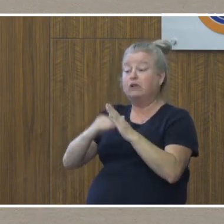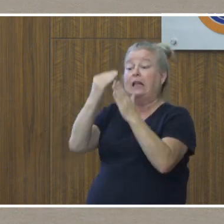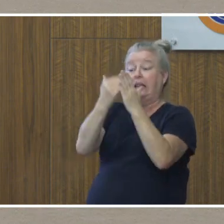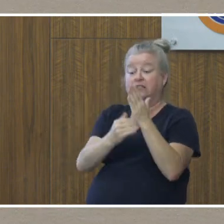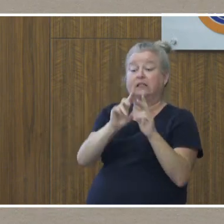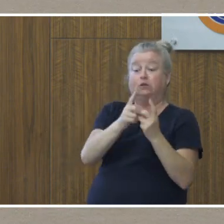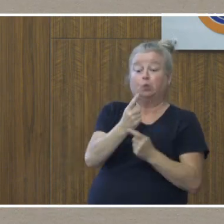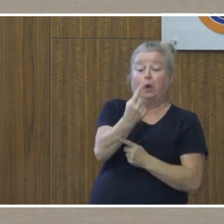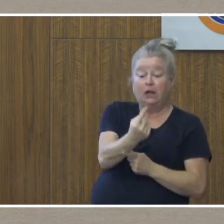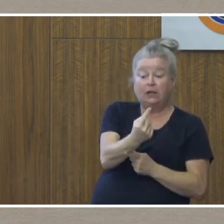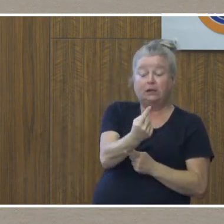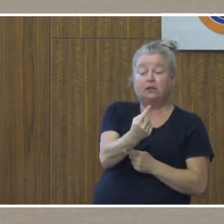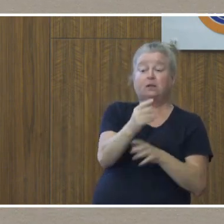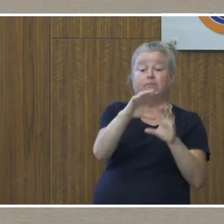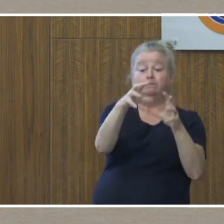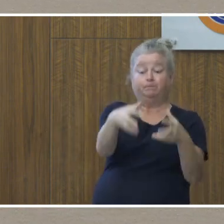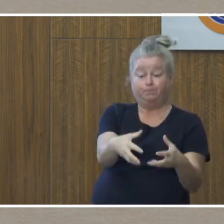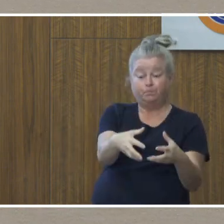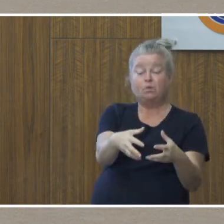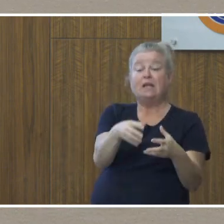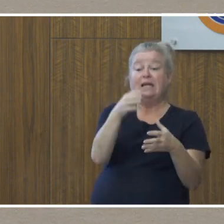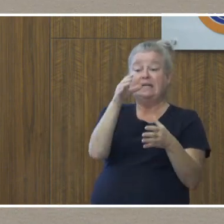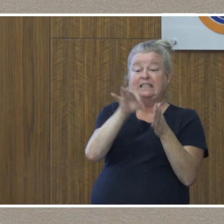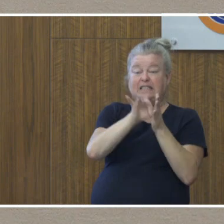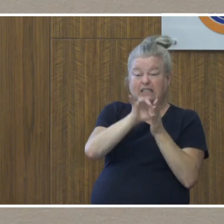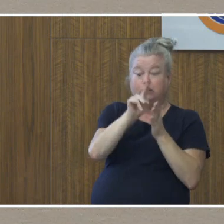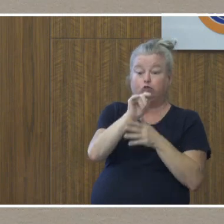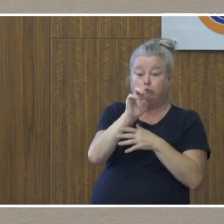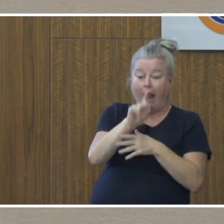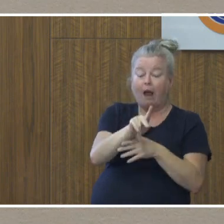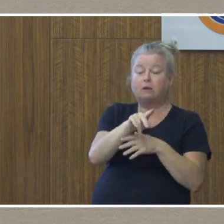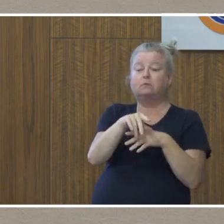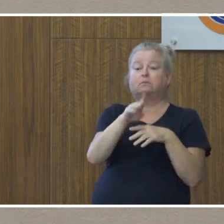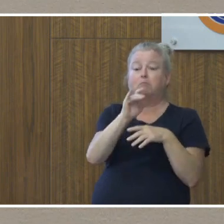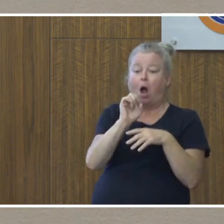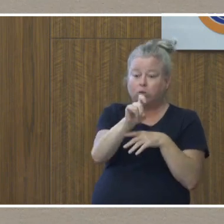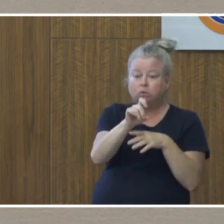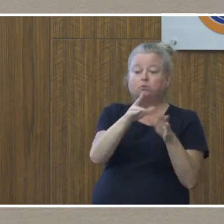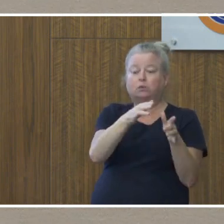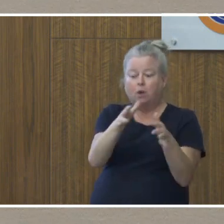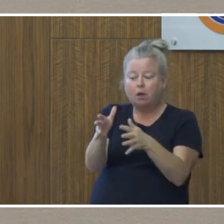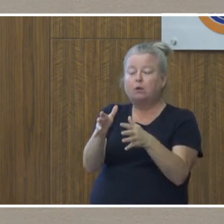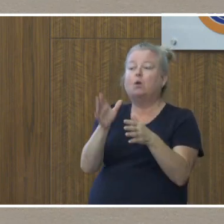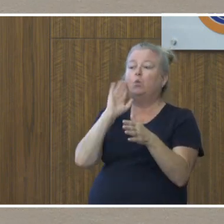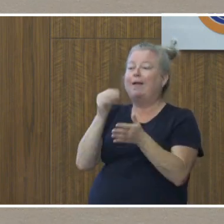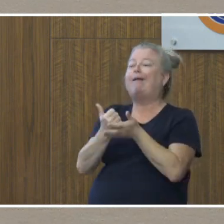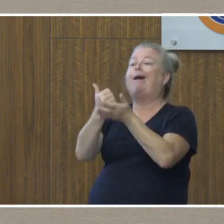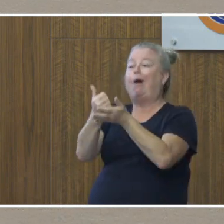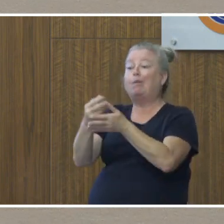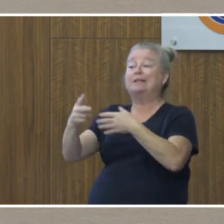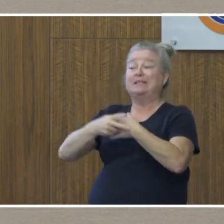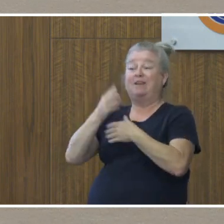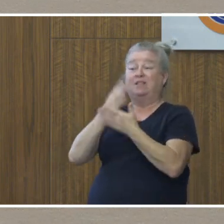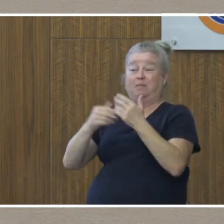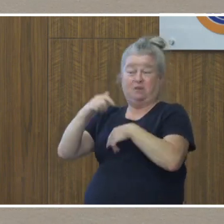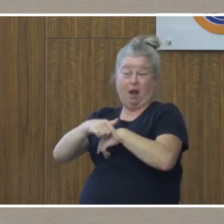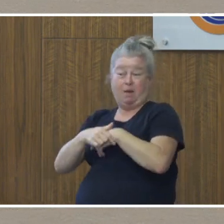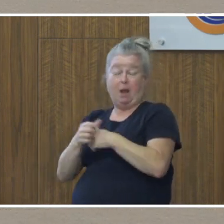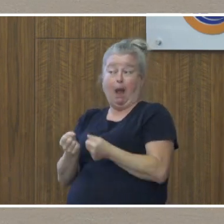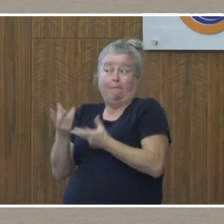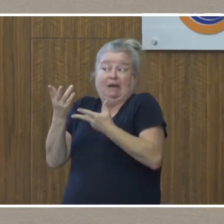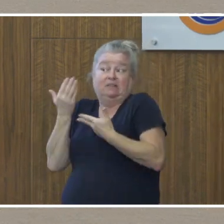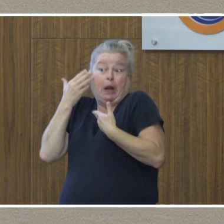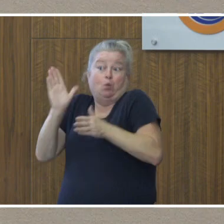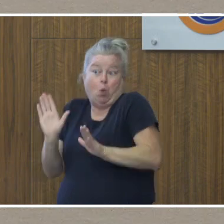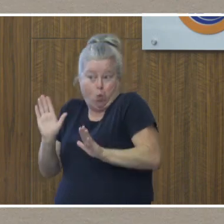District 1, and here's a whole bunch of census tracts and a whole bunch of census blocks, and that might actually help save some time. I can't say how much time it would